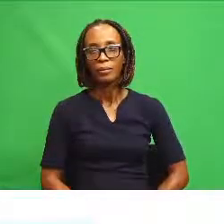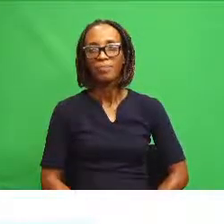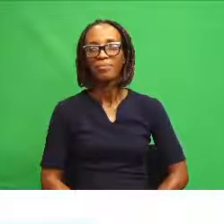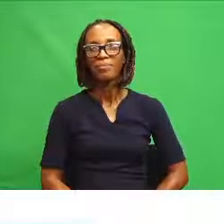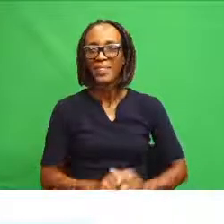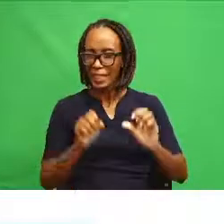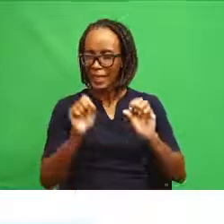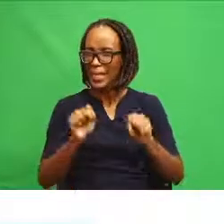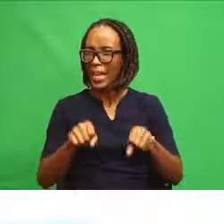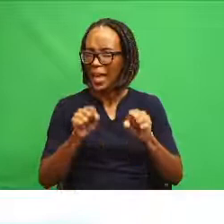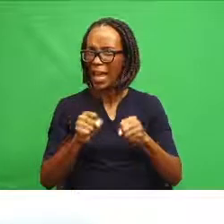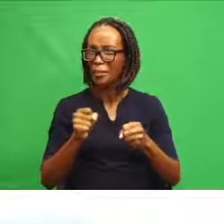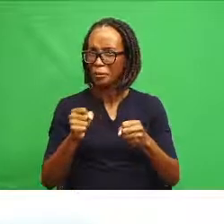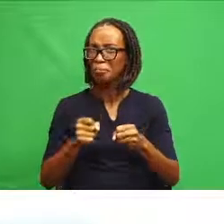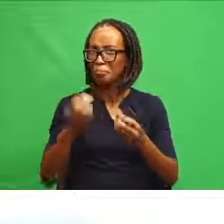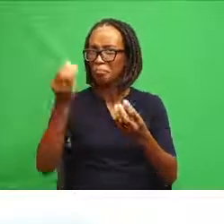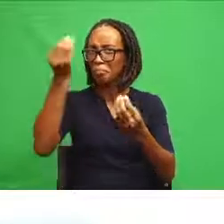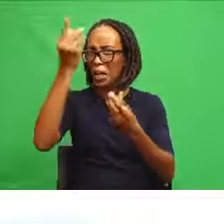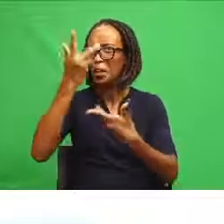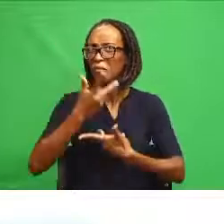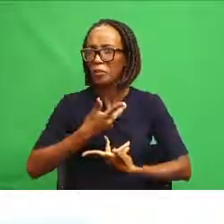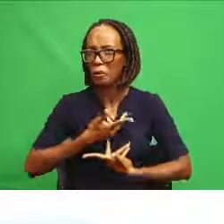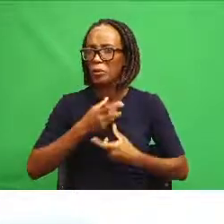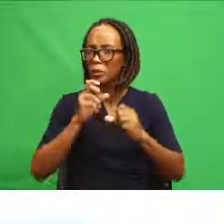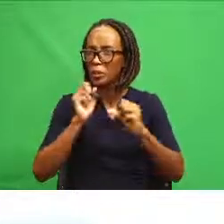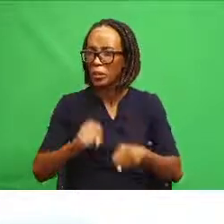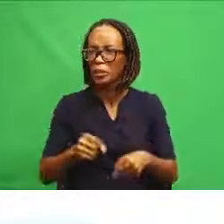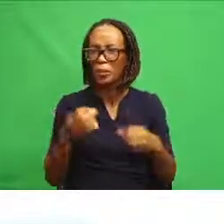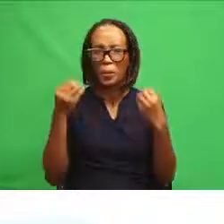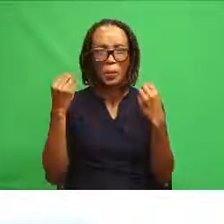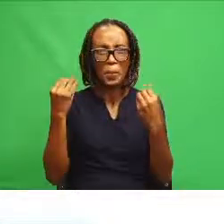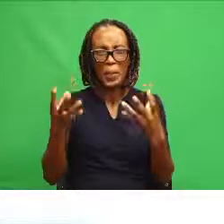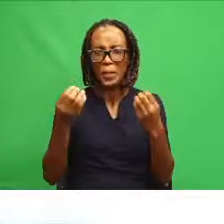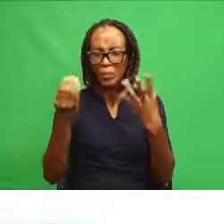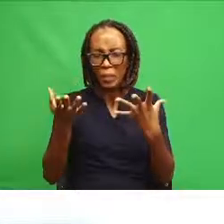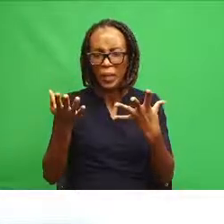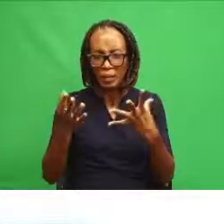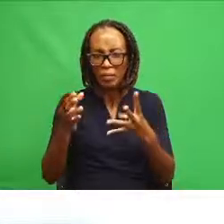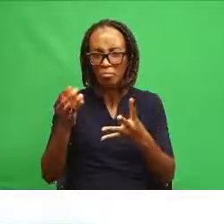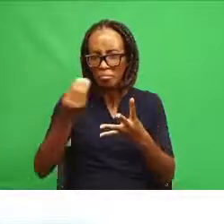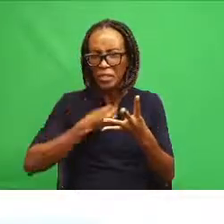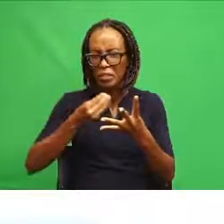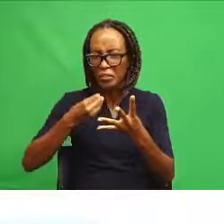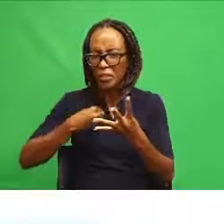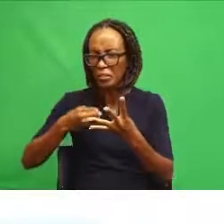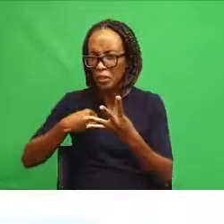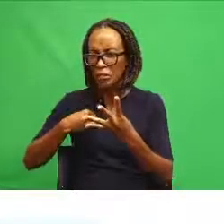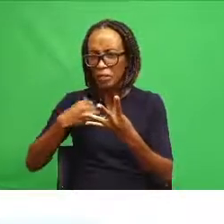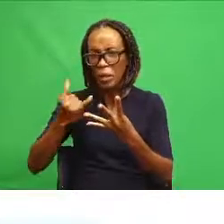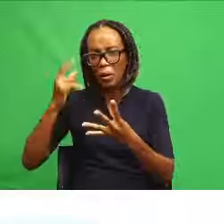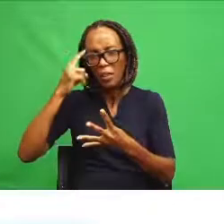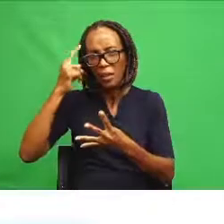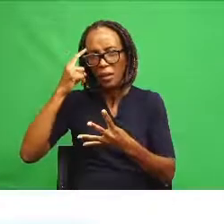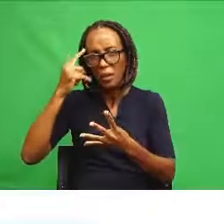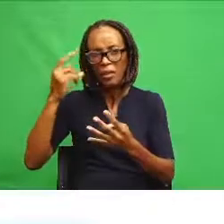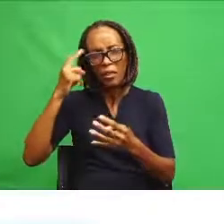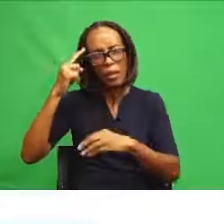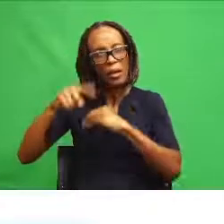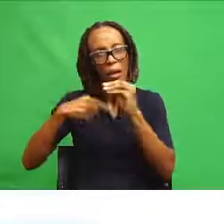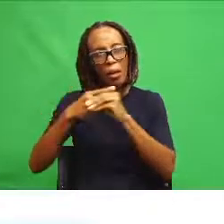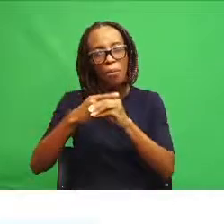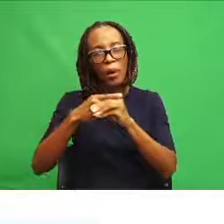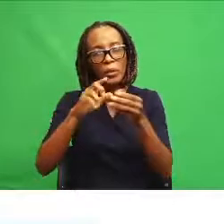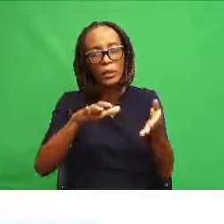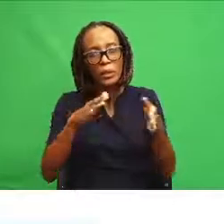Indeed, you have certainly given us a lot of food for thought, especially when it comes to dying and thinking